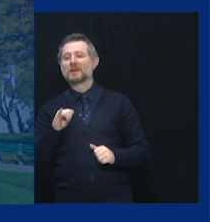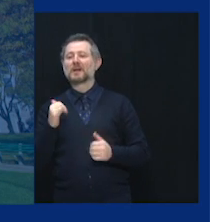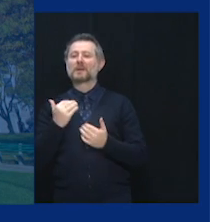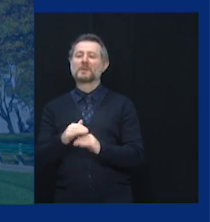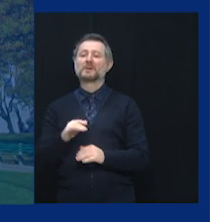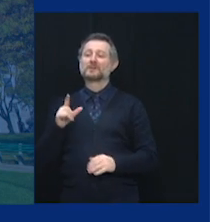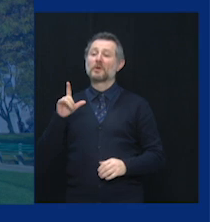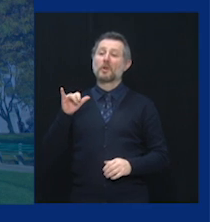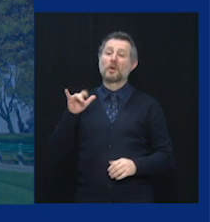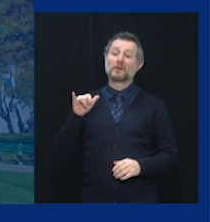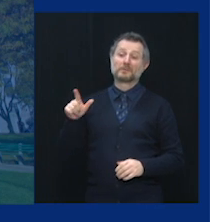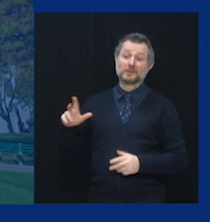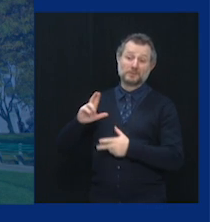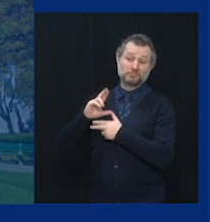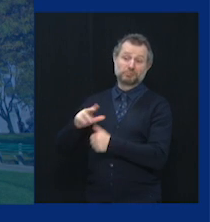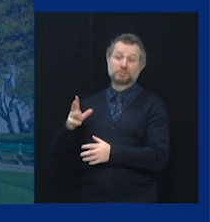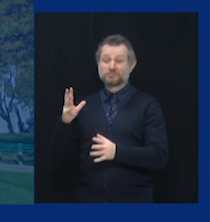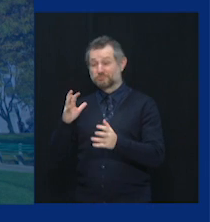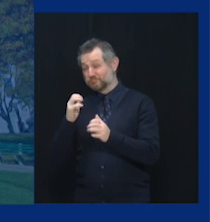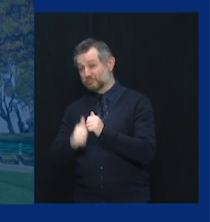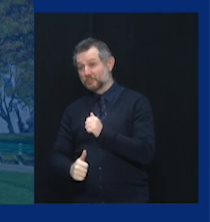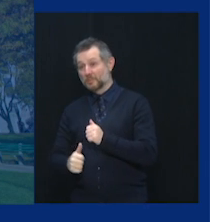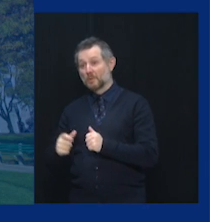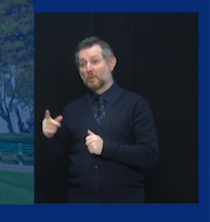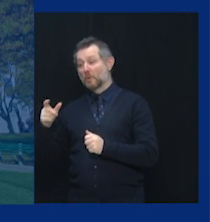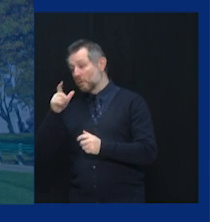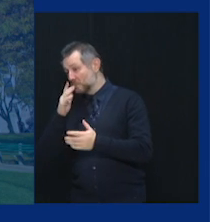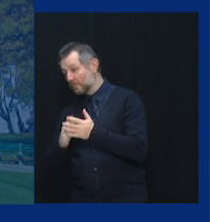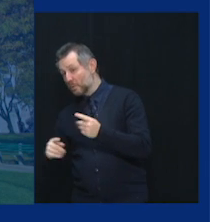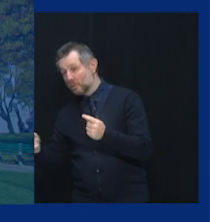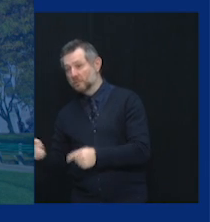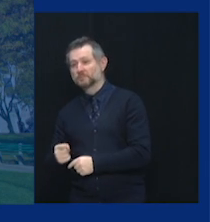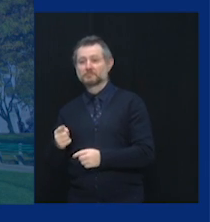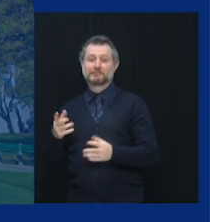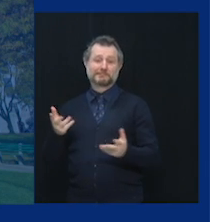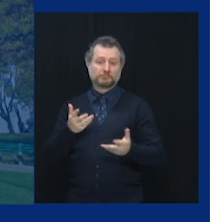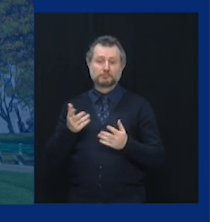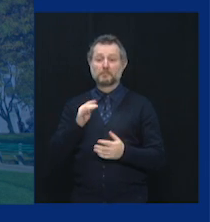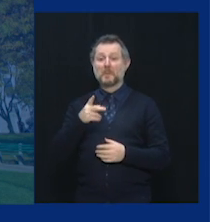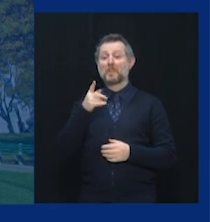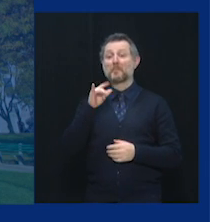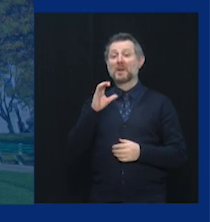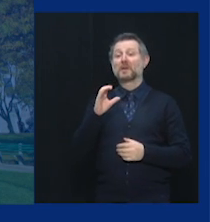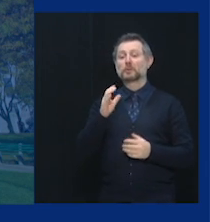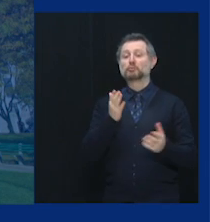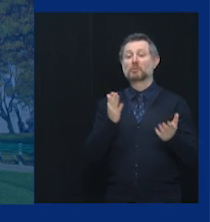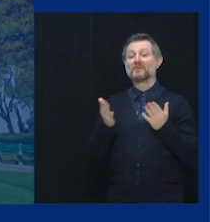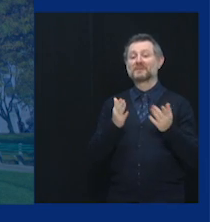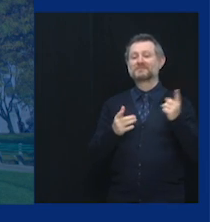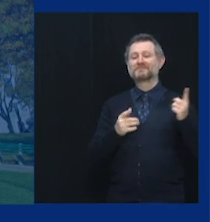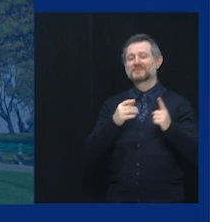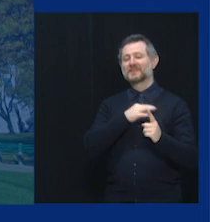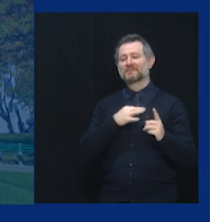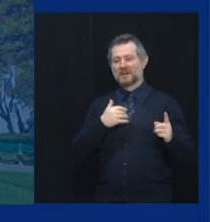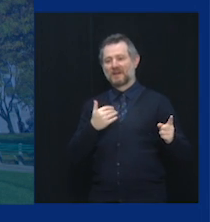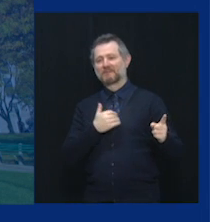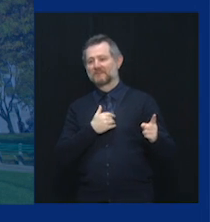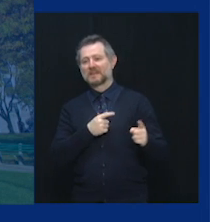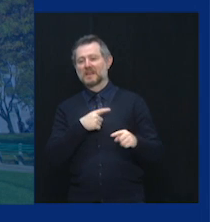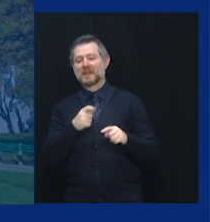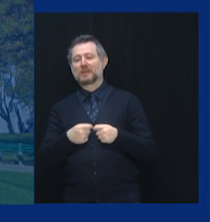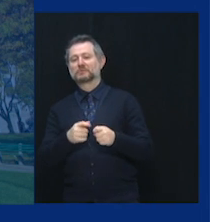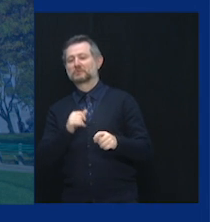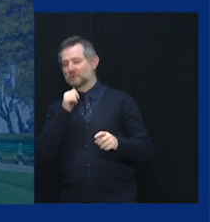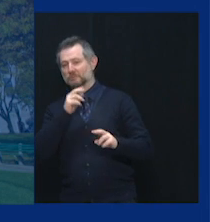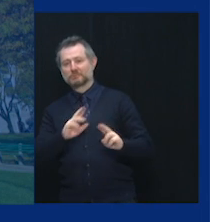hurt. Public Service Commission determines that the utilities were not ready or whatever. They charge